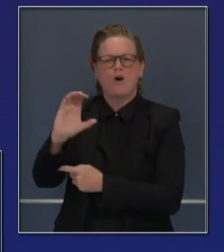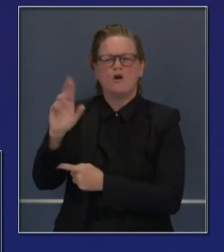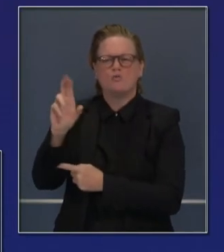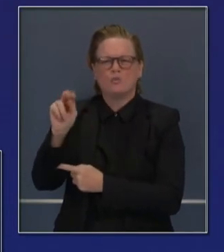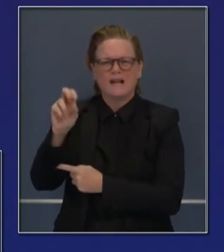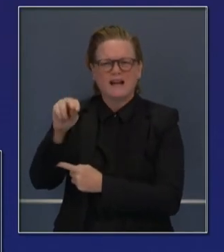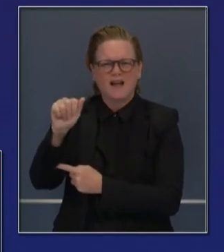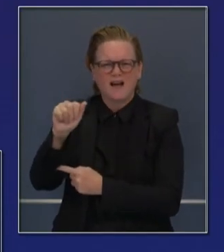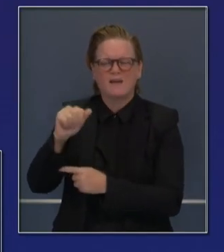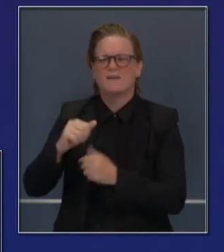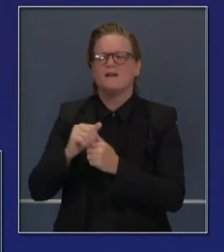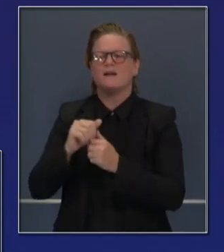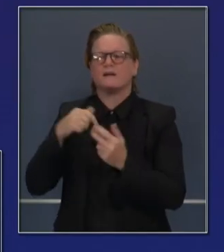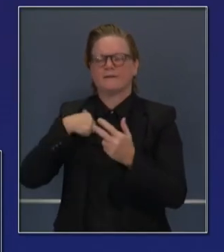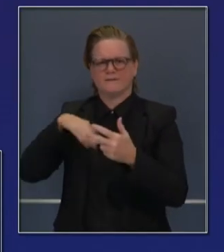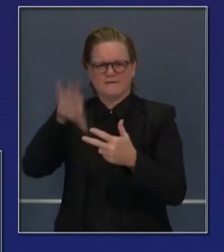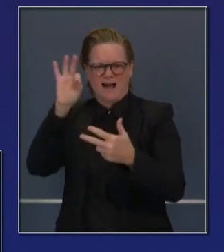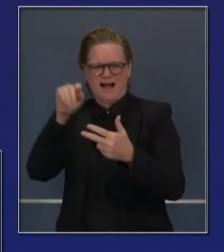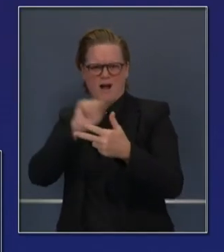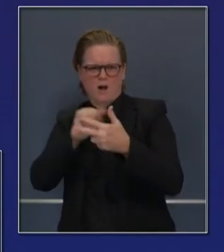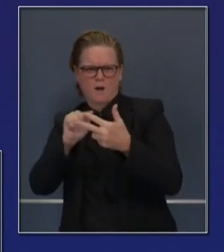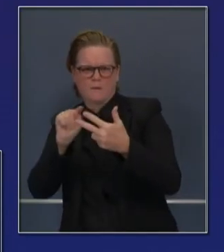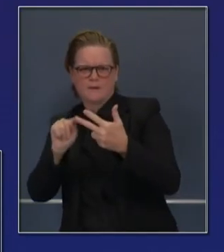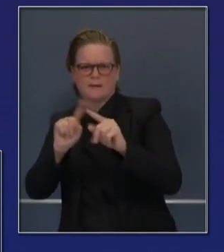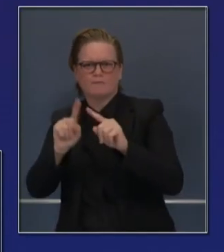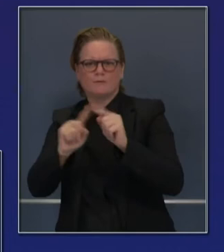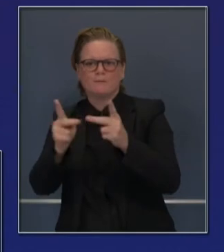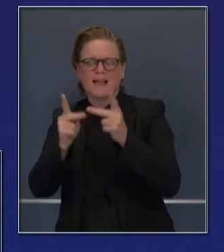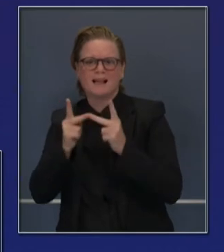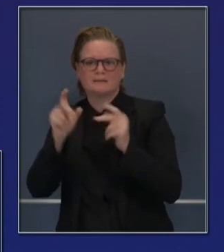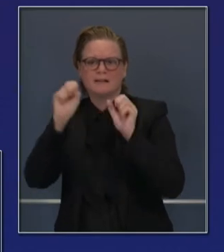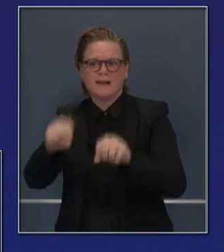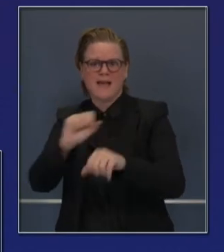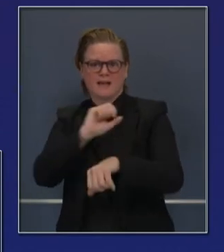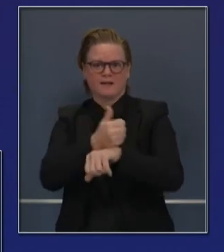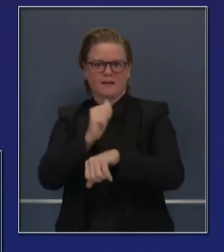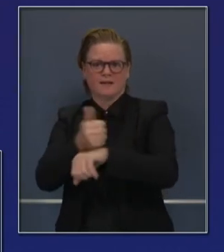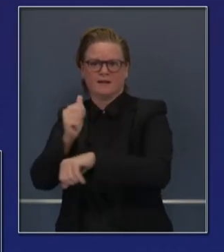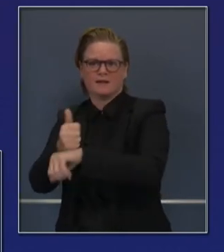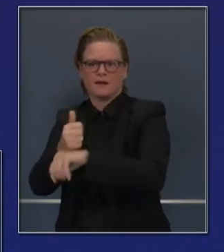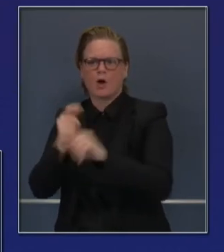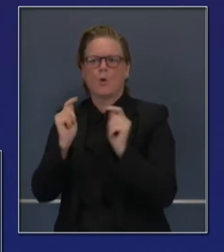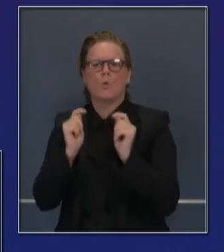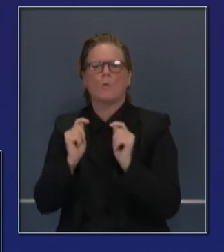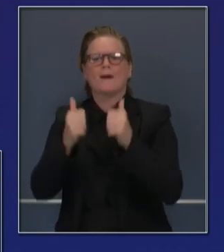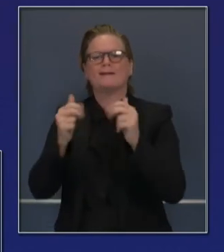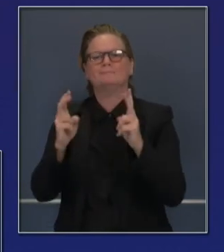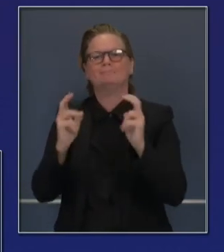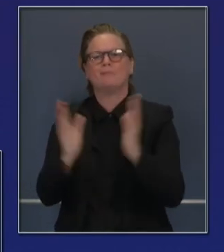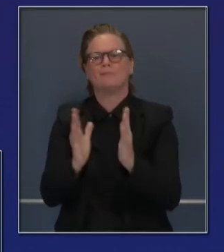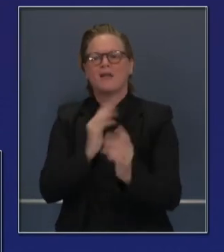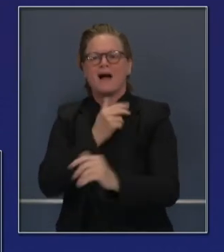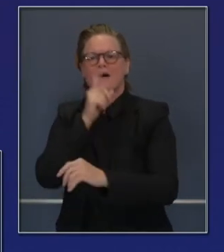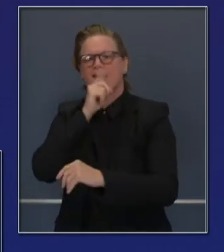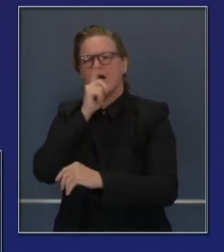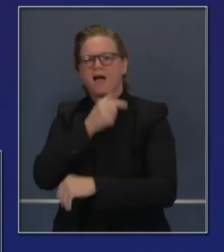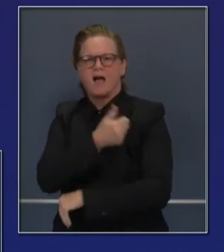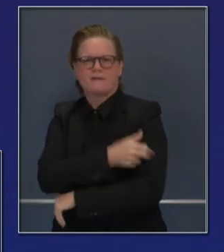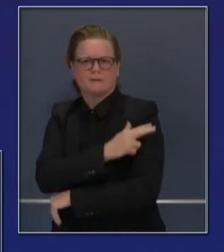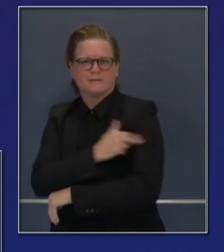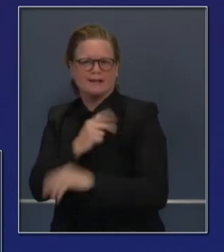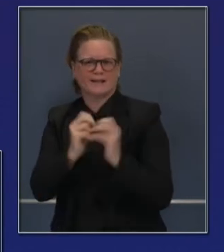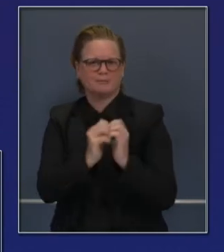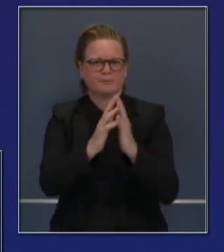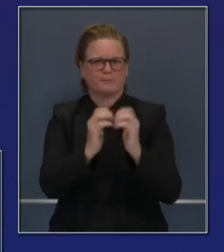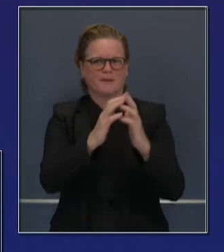simply means that we can convert those surge facilities in relatively short order, 24 to 96